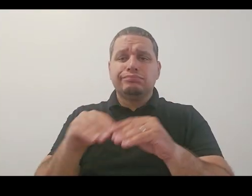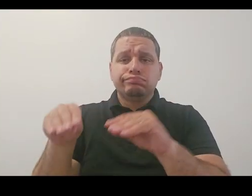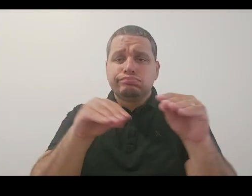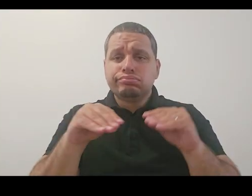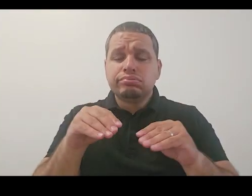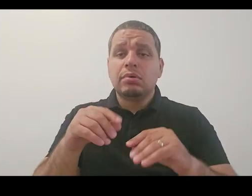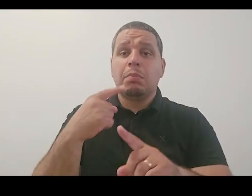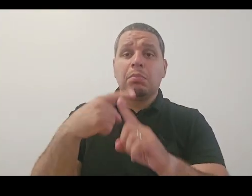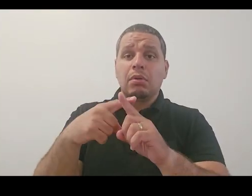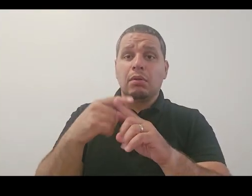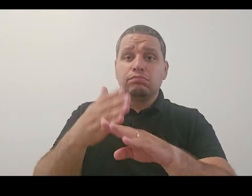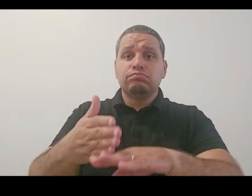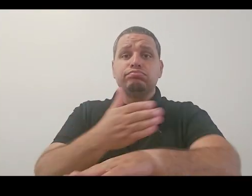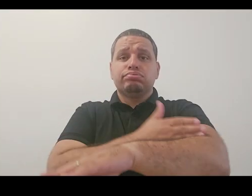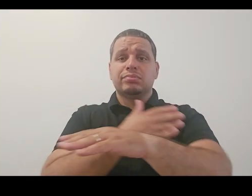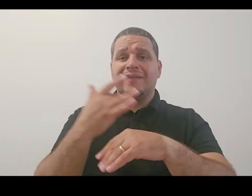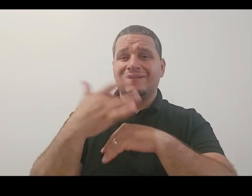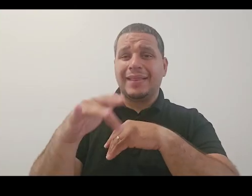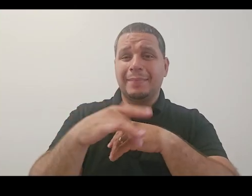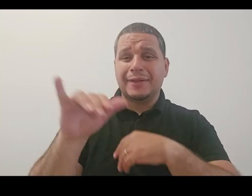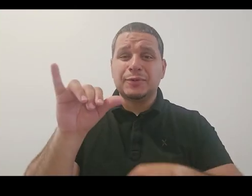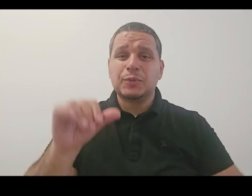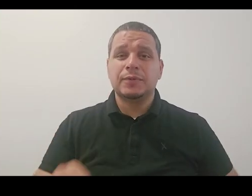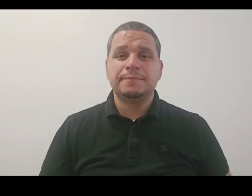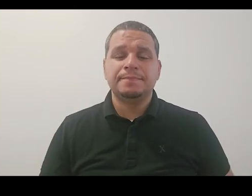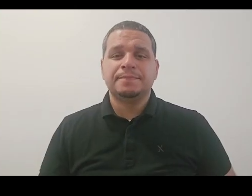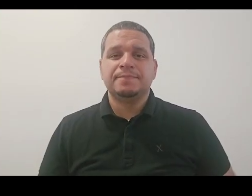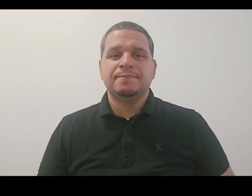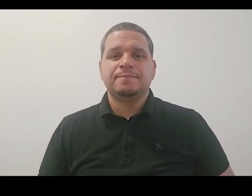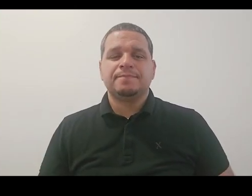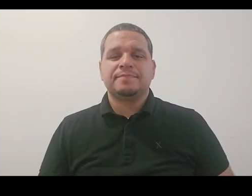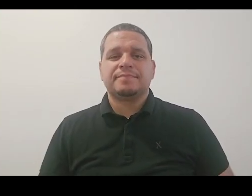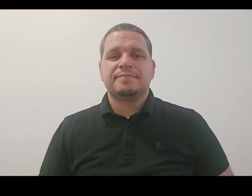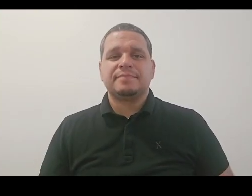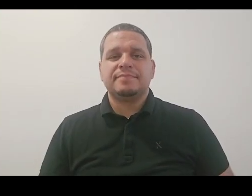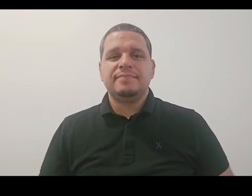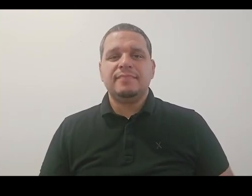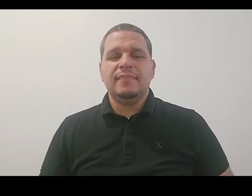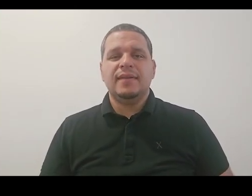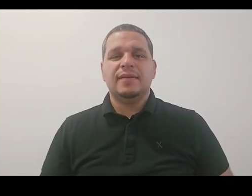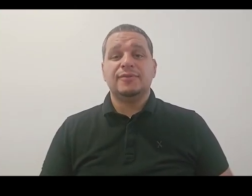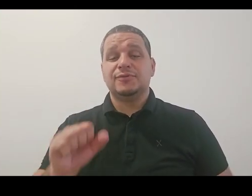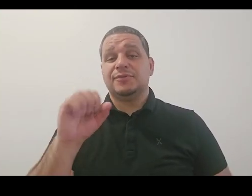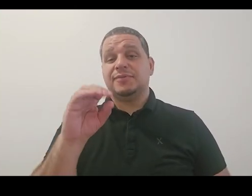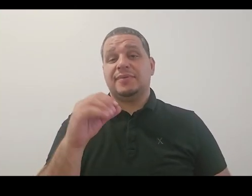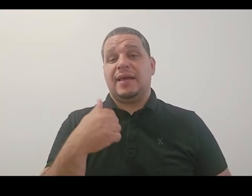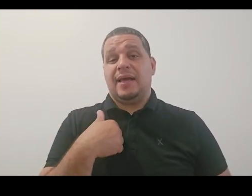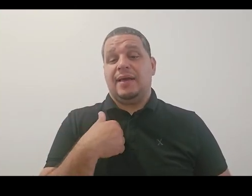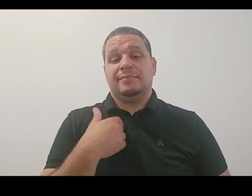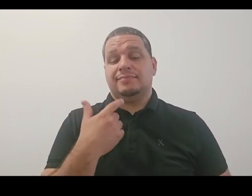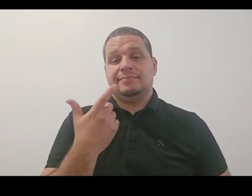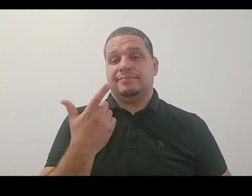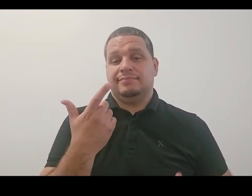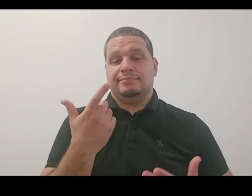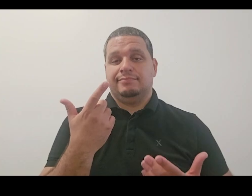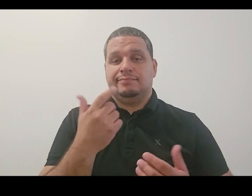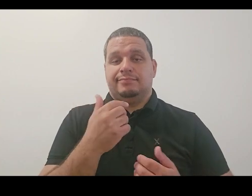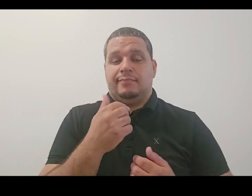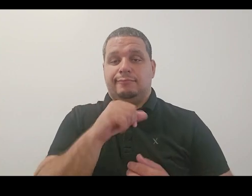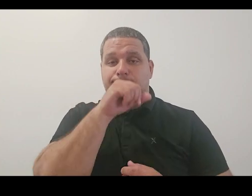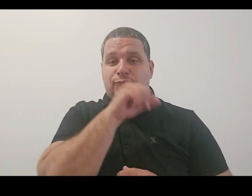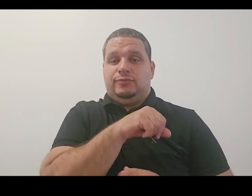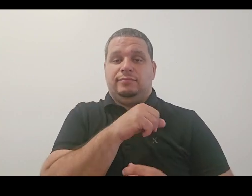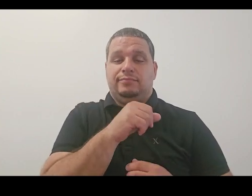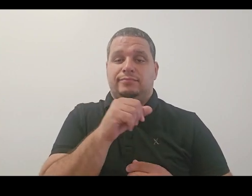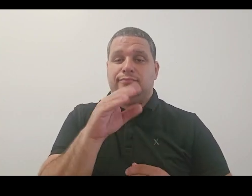availability as well. Uh, so I'm a staunch advocate of